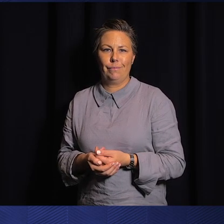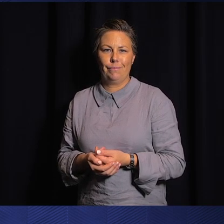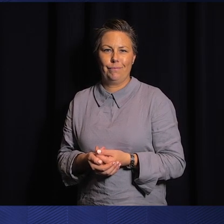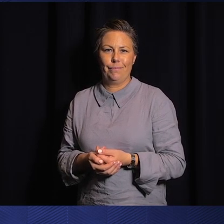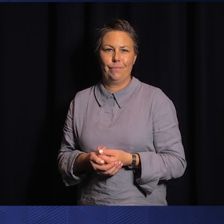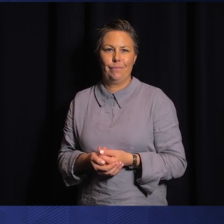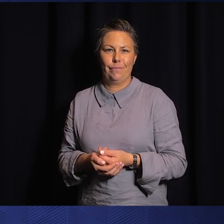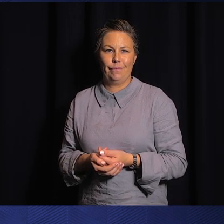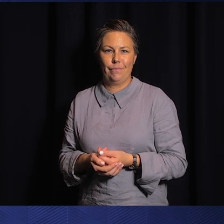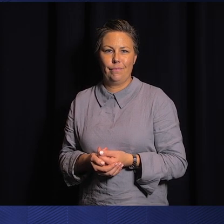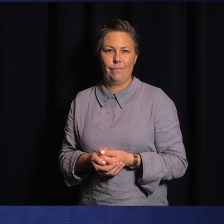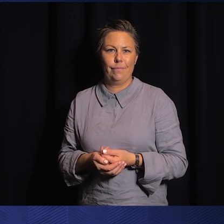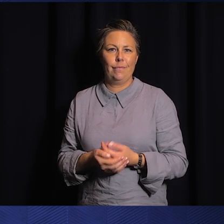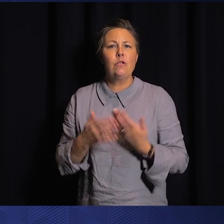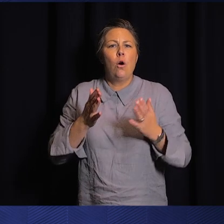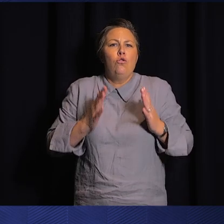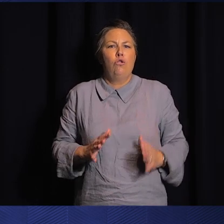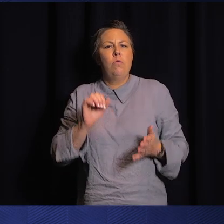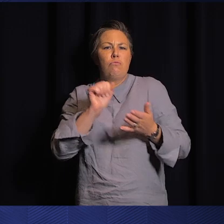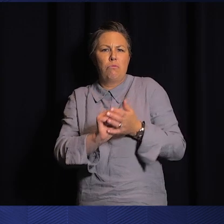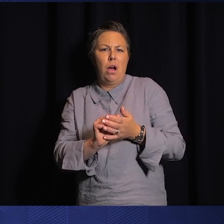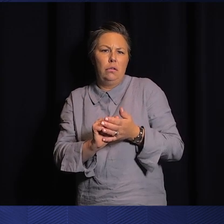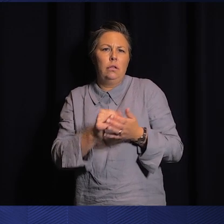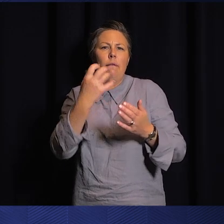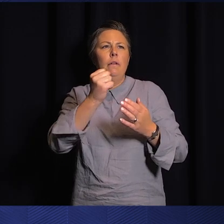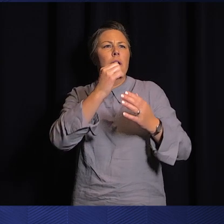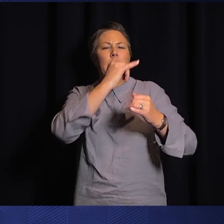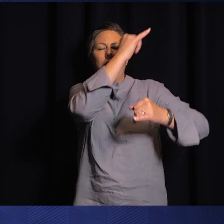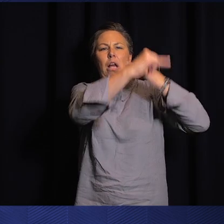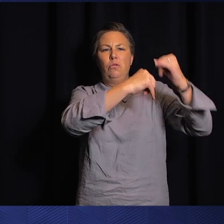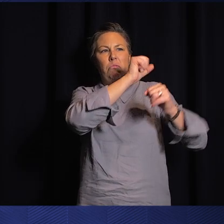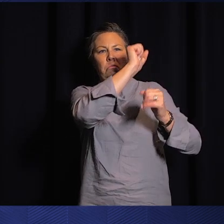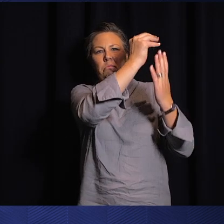internal displacement, and there are other international human rights